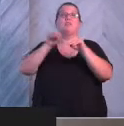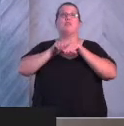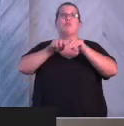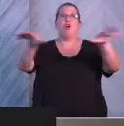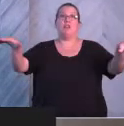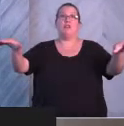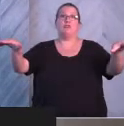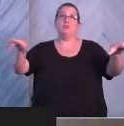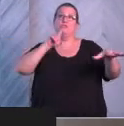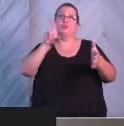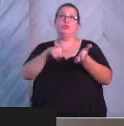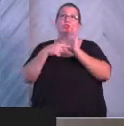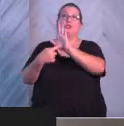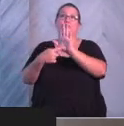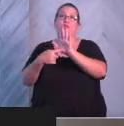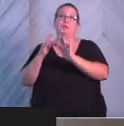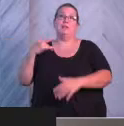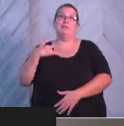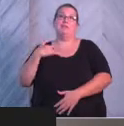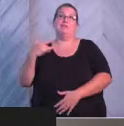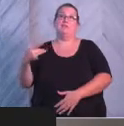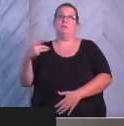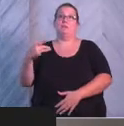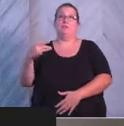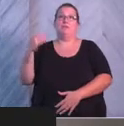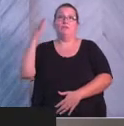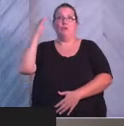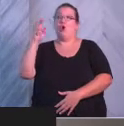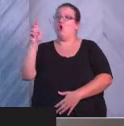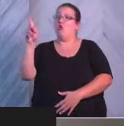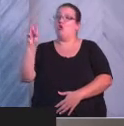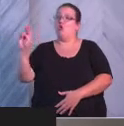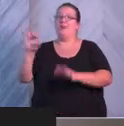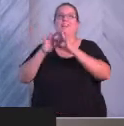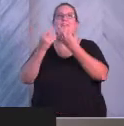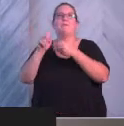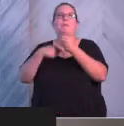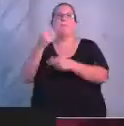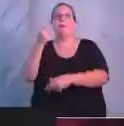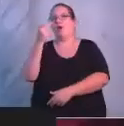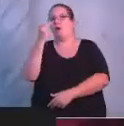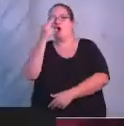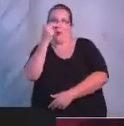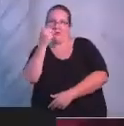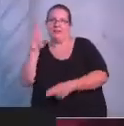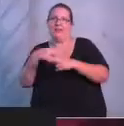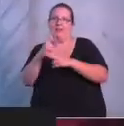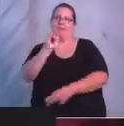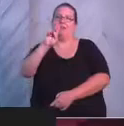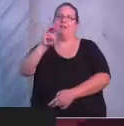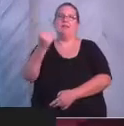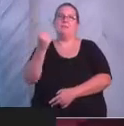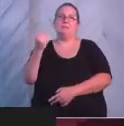basically portrays the archetypical view of a Korean family by having a comedy called Kim's Convenience to